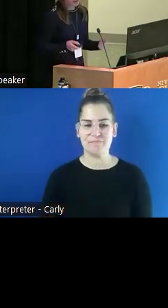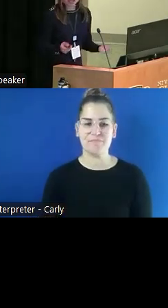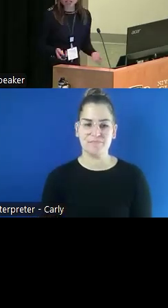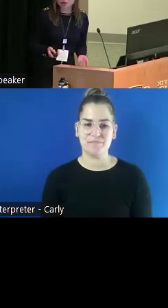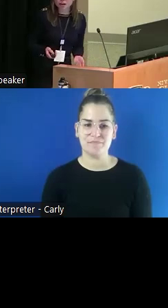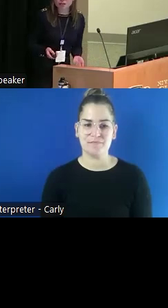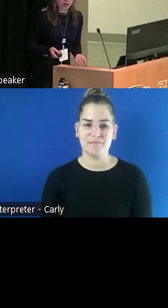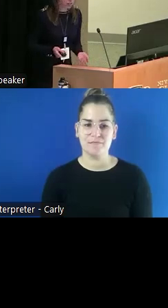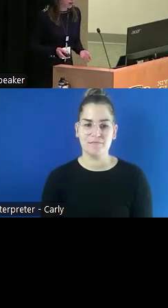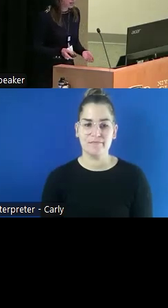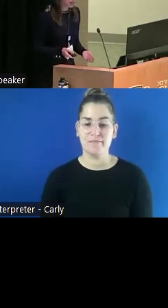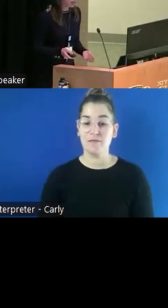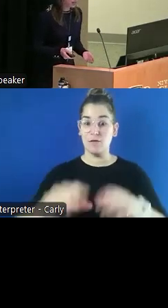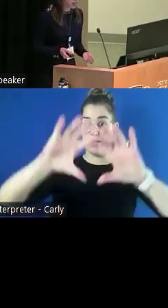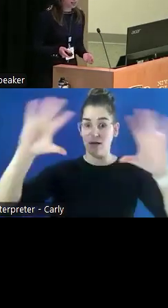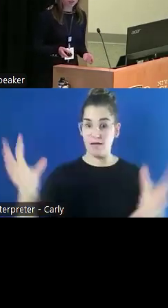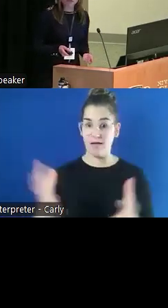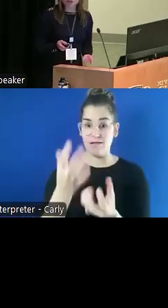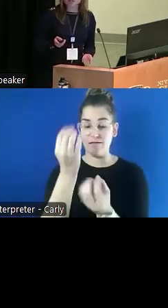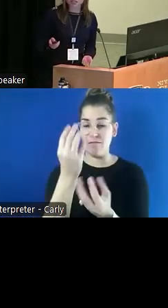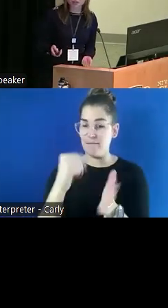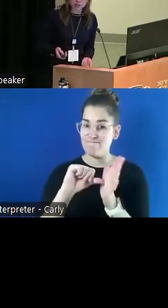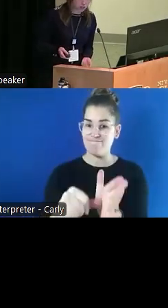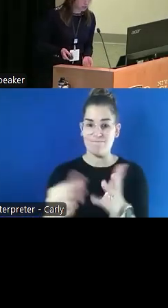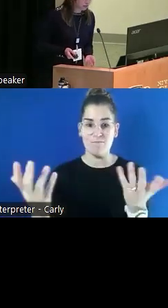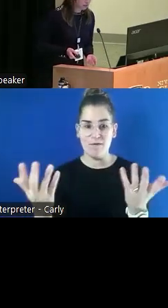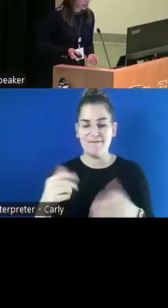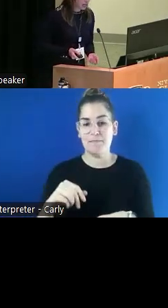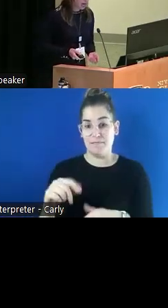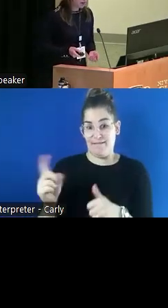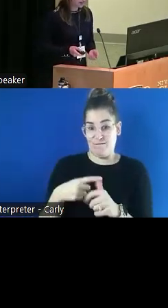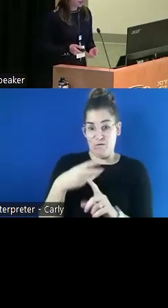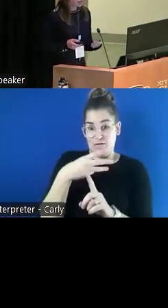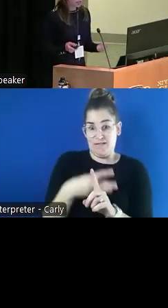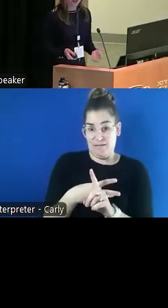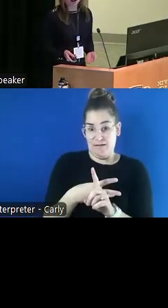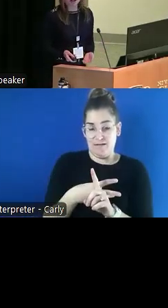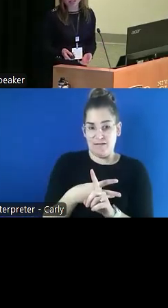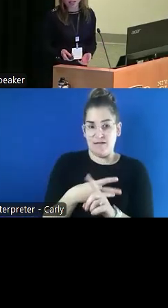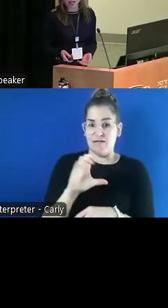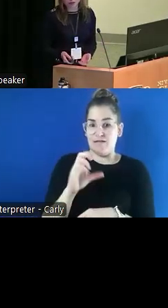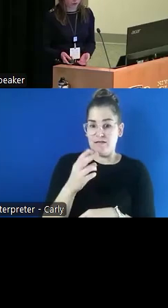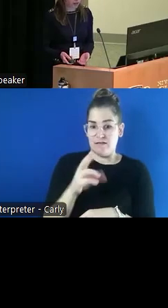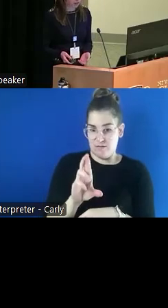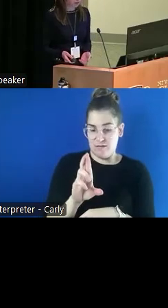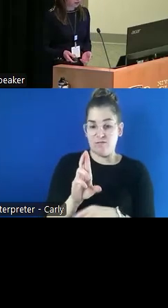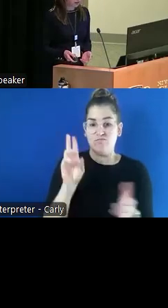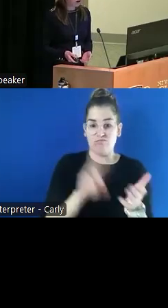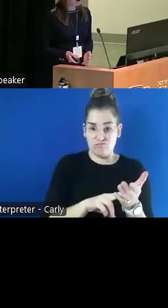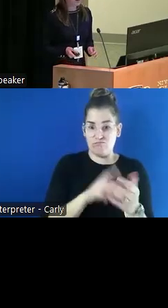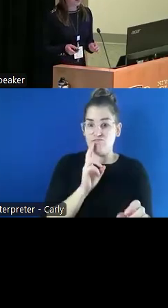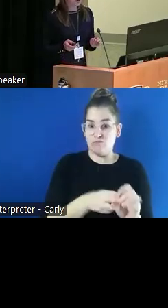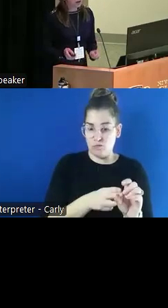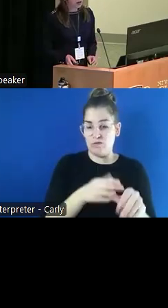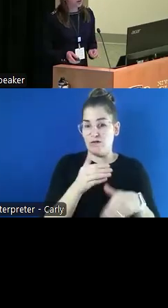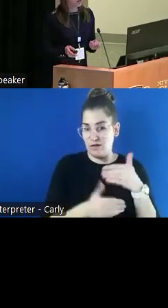The main takeaway from these findings is that the first 6 months after CHR clinic enrollment are